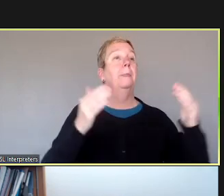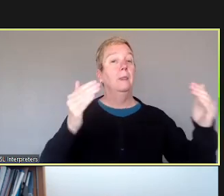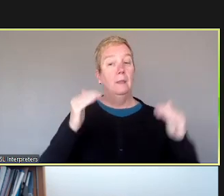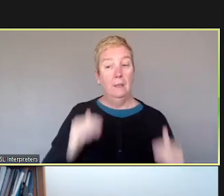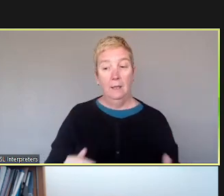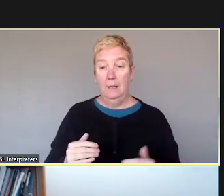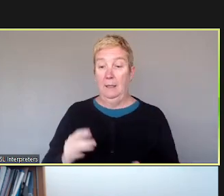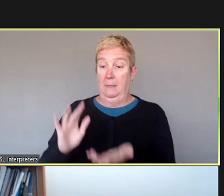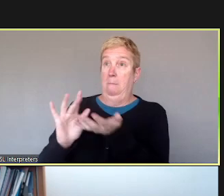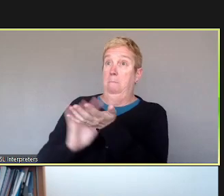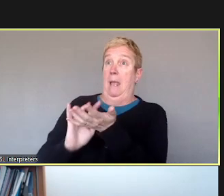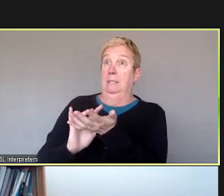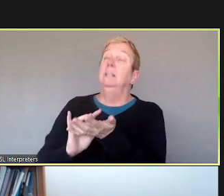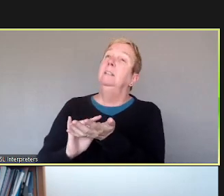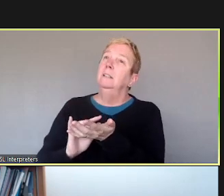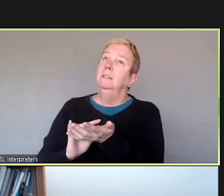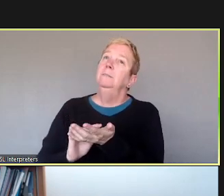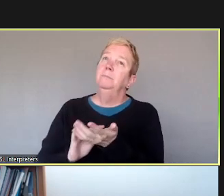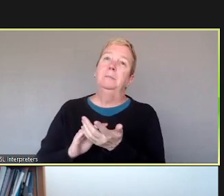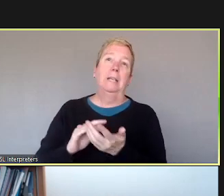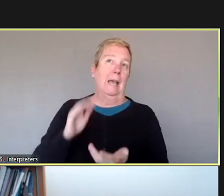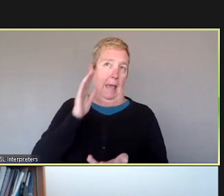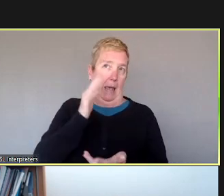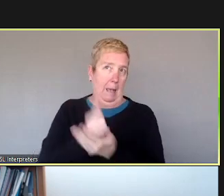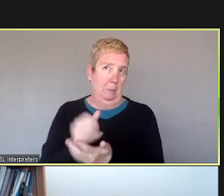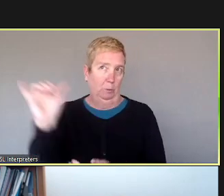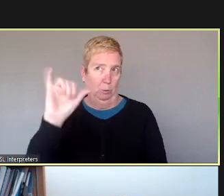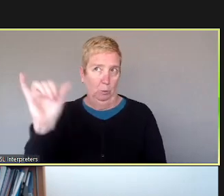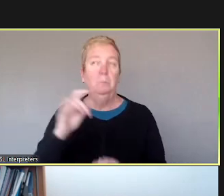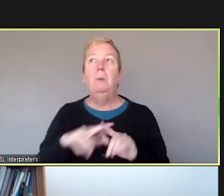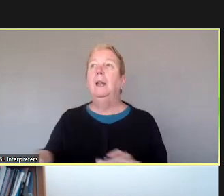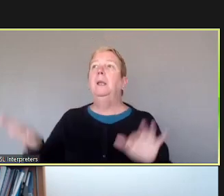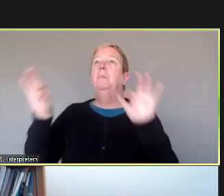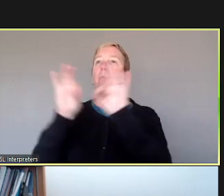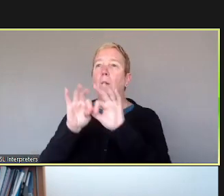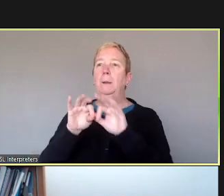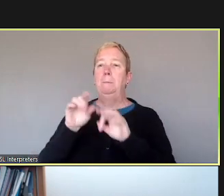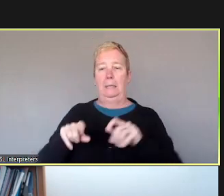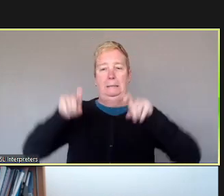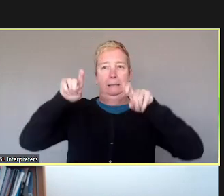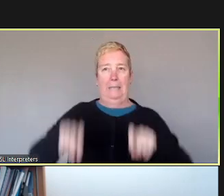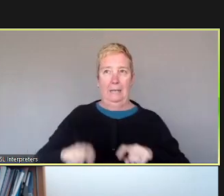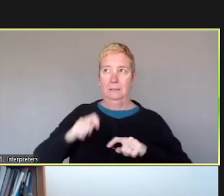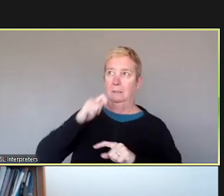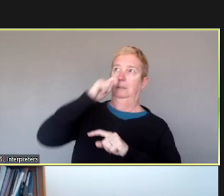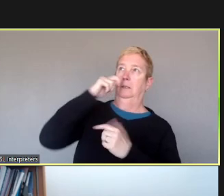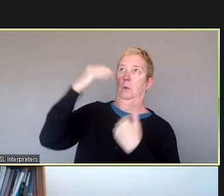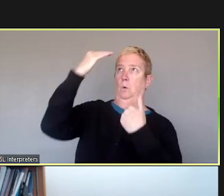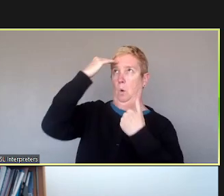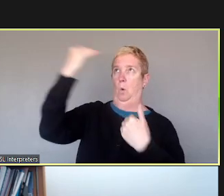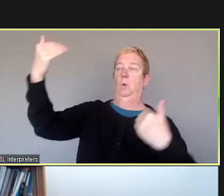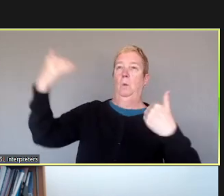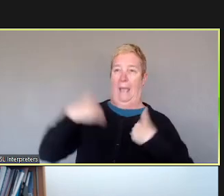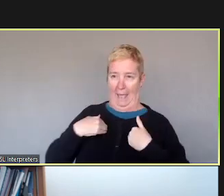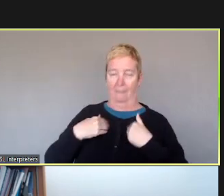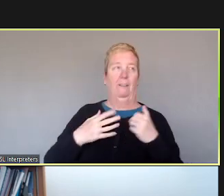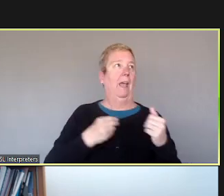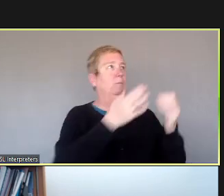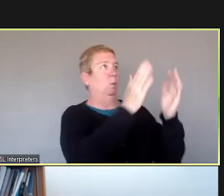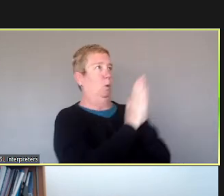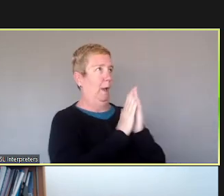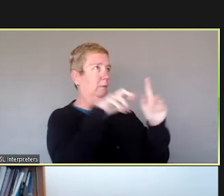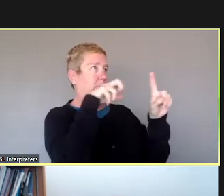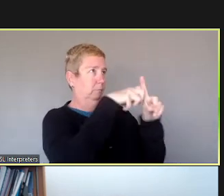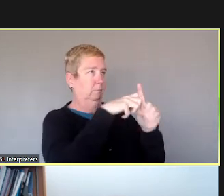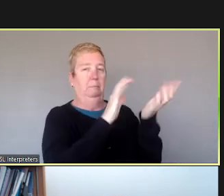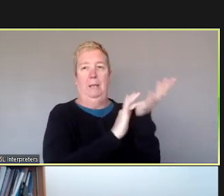severity of illness, but it requires testing, and it requires that you seek out treatment quickly. Lastly, we know that masks